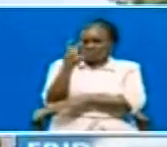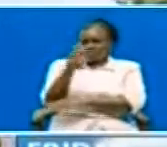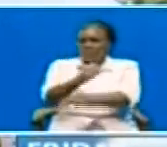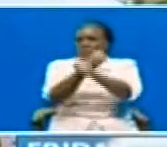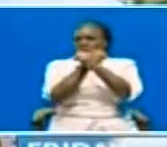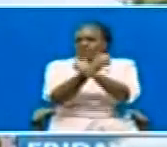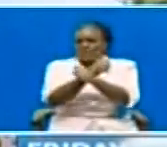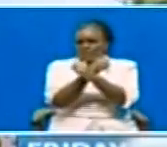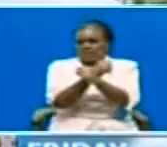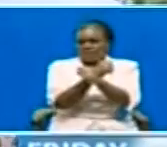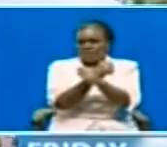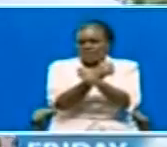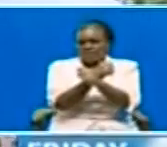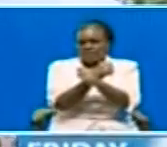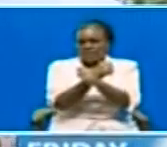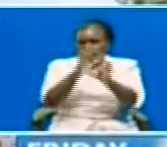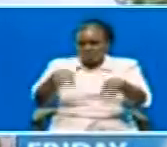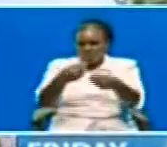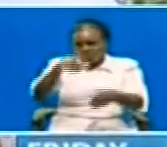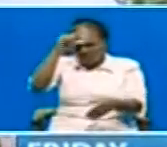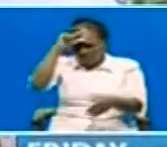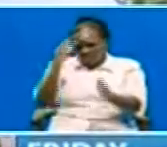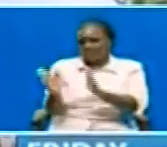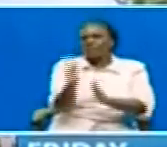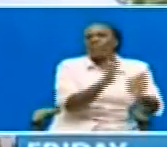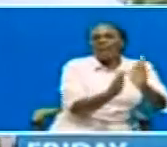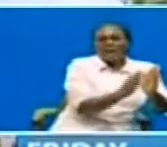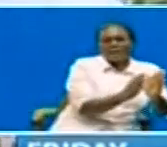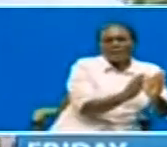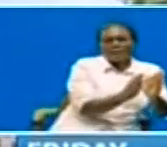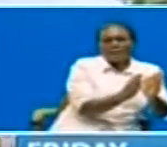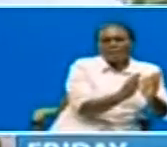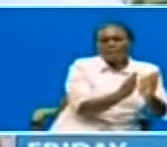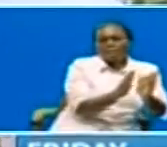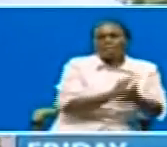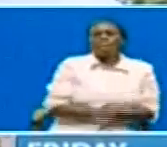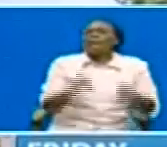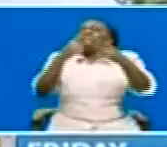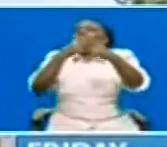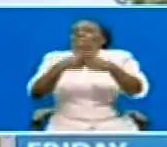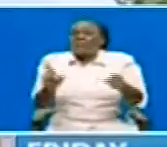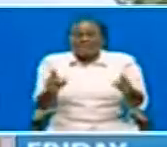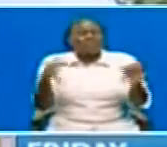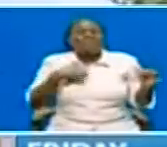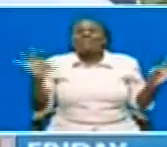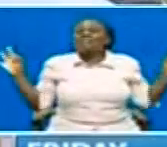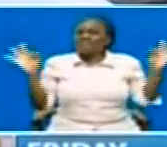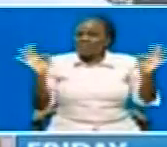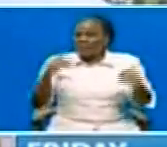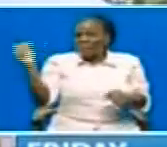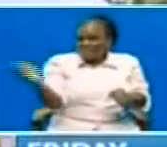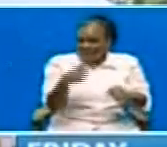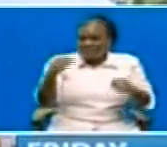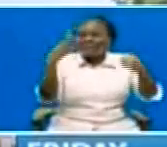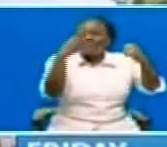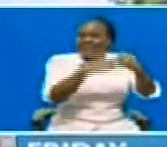kuzuia, kupatia serikali nafasi ya kujipanga. Lakini pia nastaajabu kuwa miezi minane mpaka